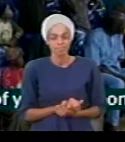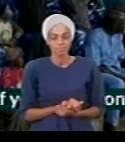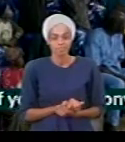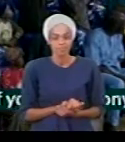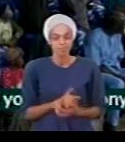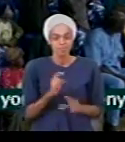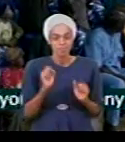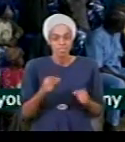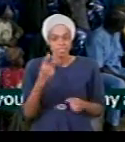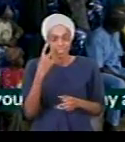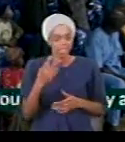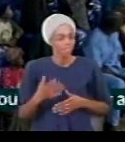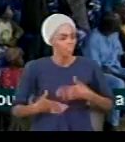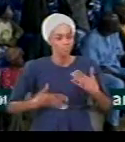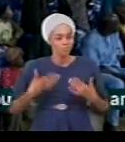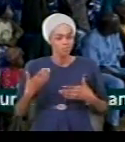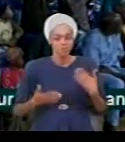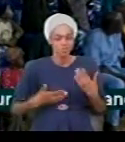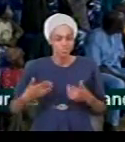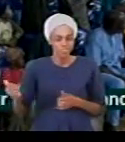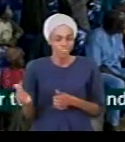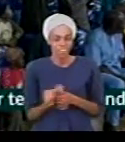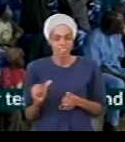The power in the name of Jesus.